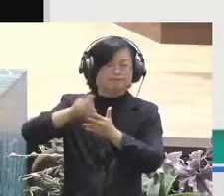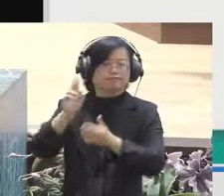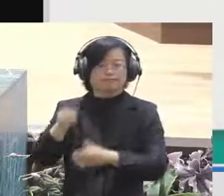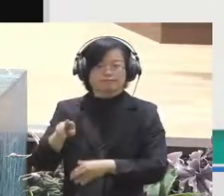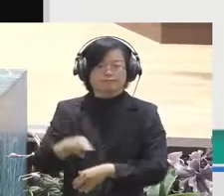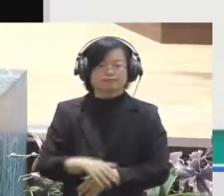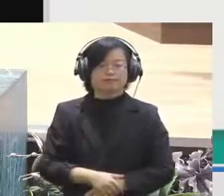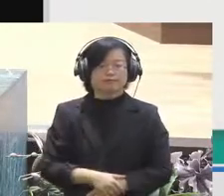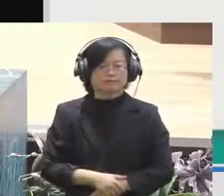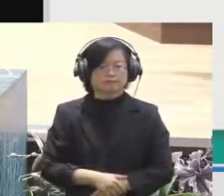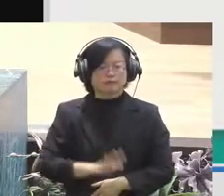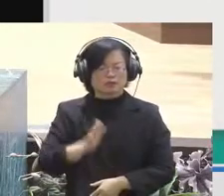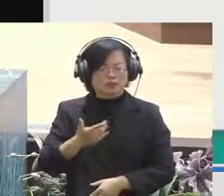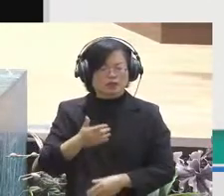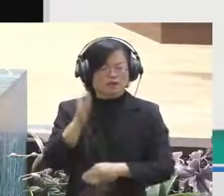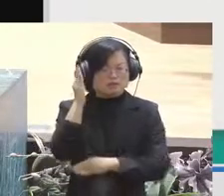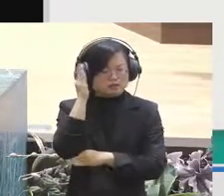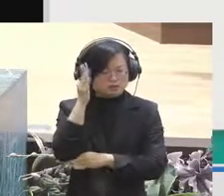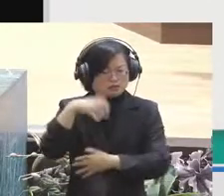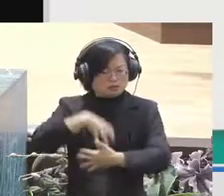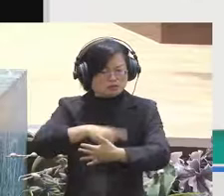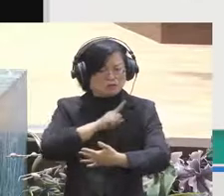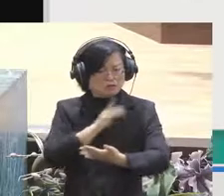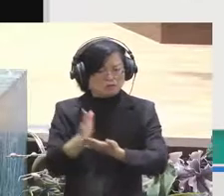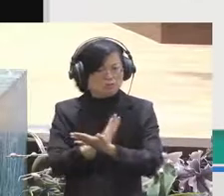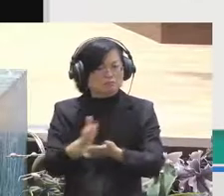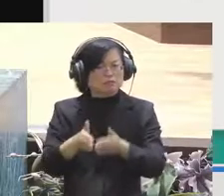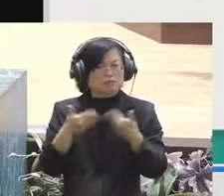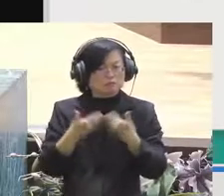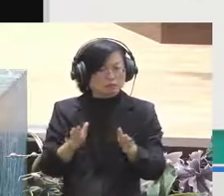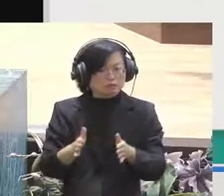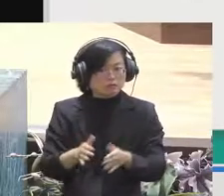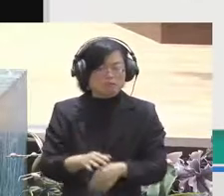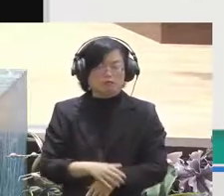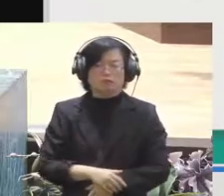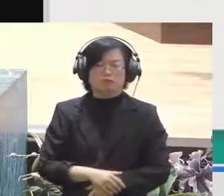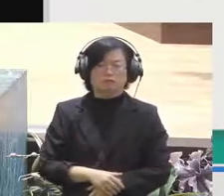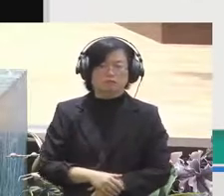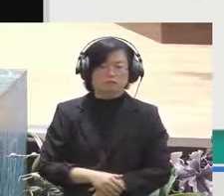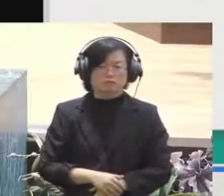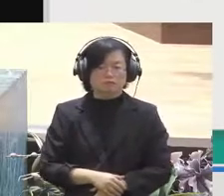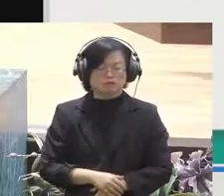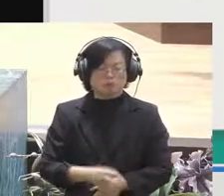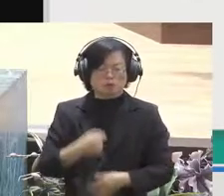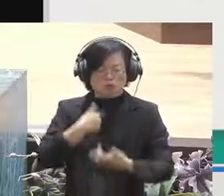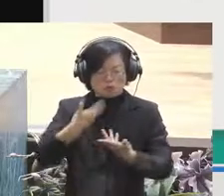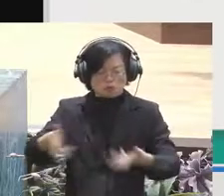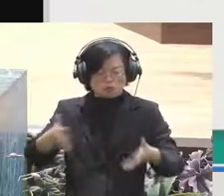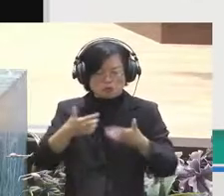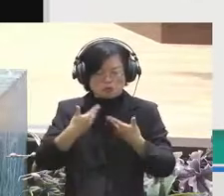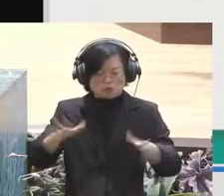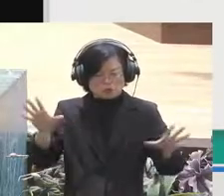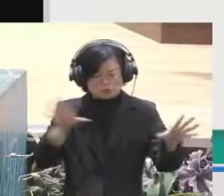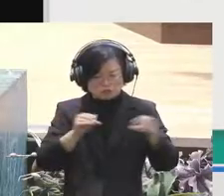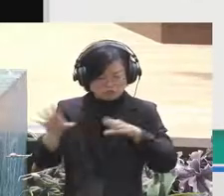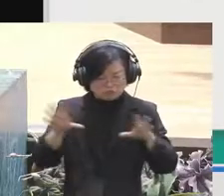So there is the data available in silos. Every department is generating a huge amount of data. So there is a need of proactive sharing of data,